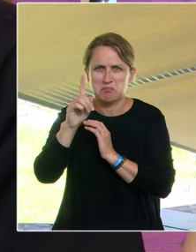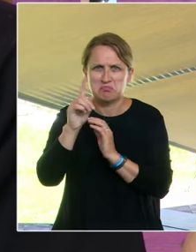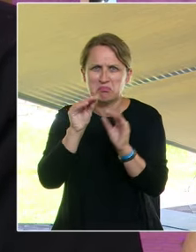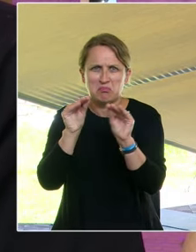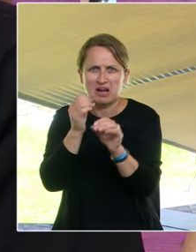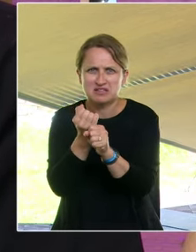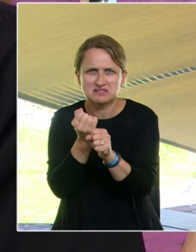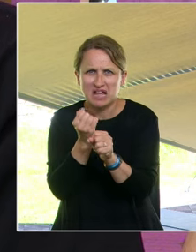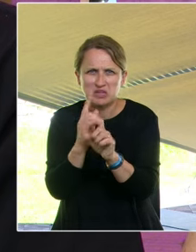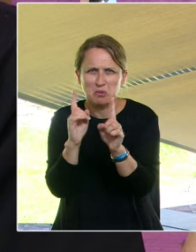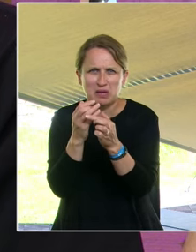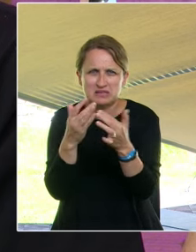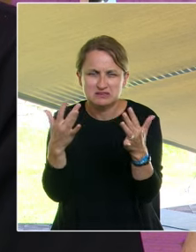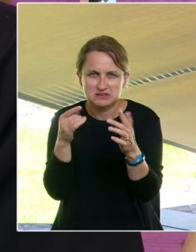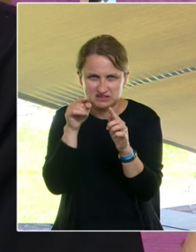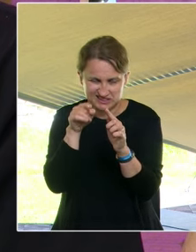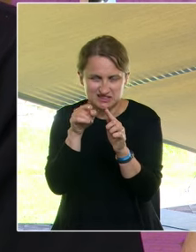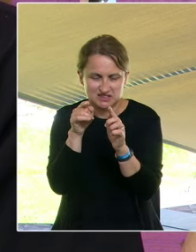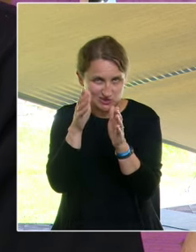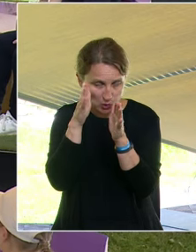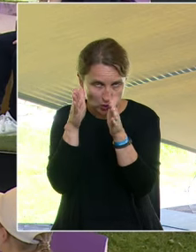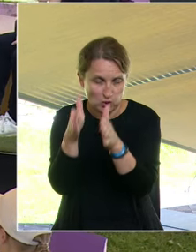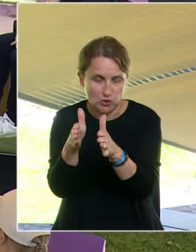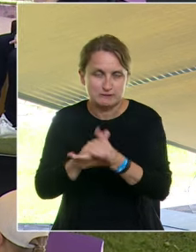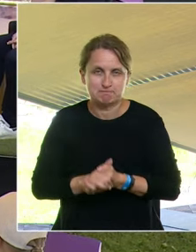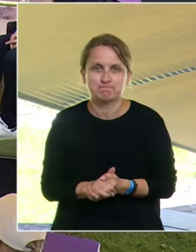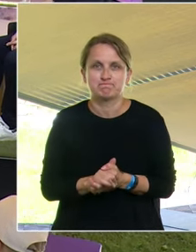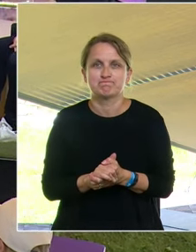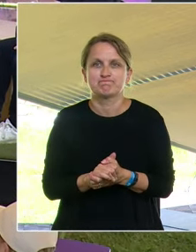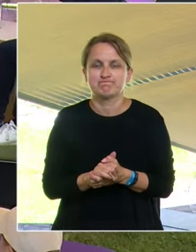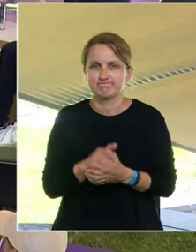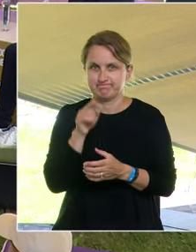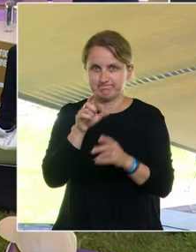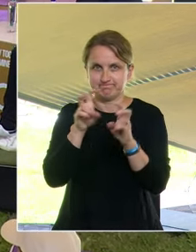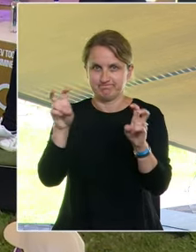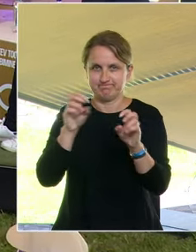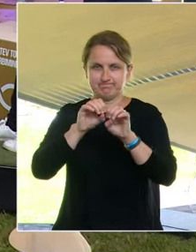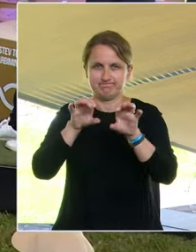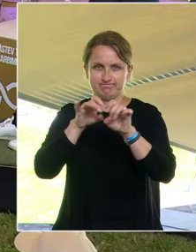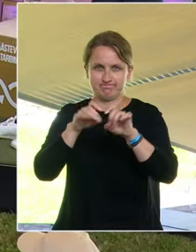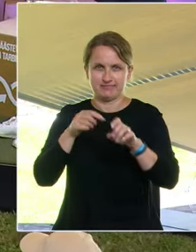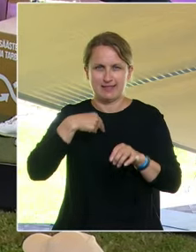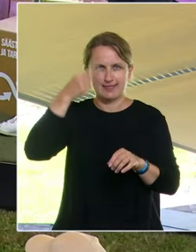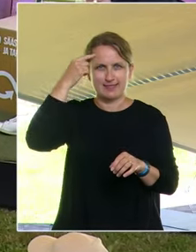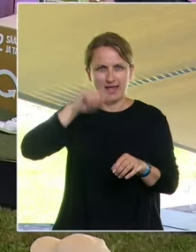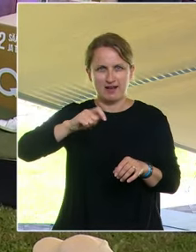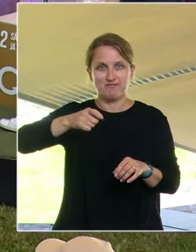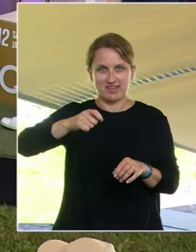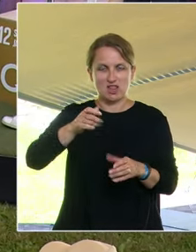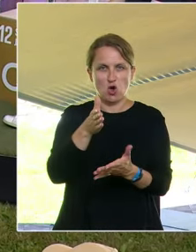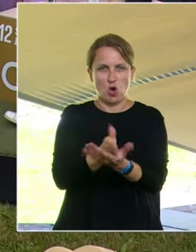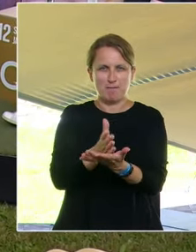are those? So Erwin took the blockchain with him today. Yeah. I have the keys. He has the keys.